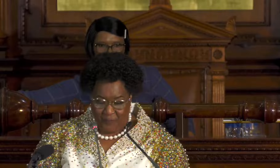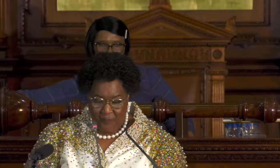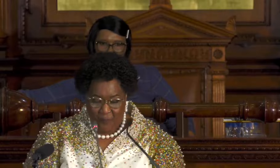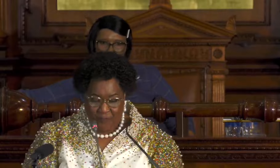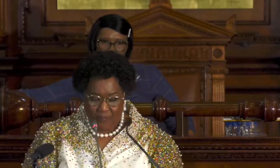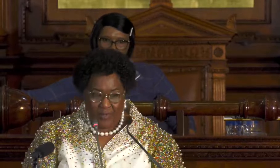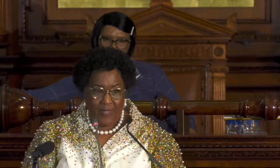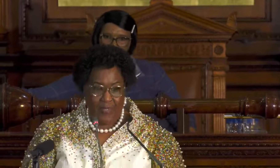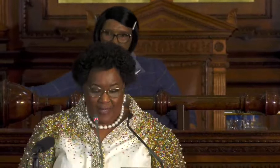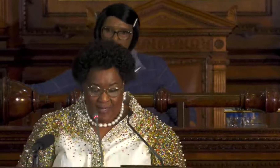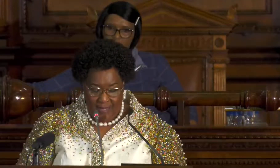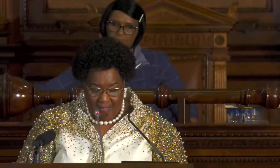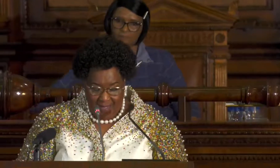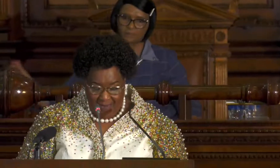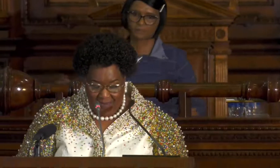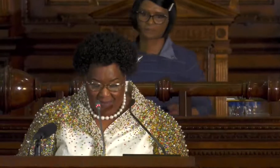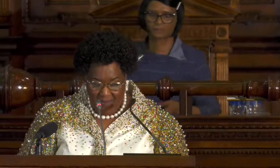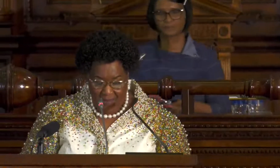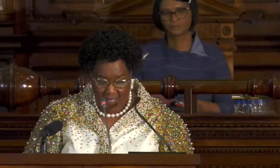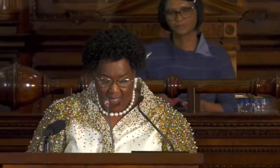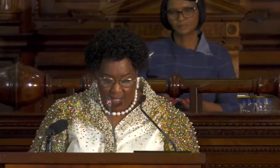Speaker,